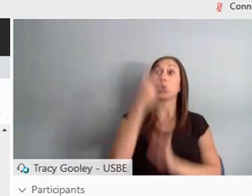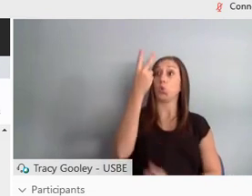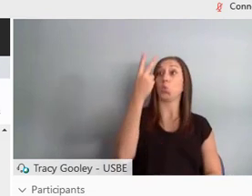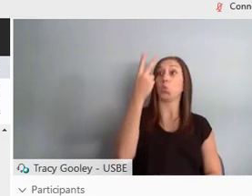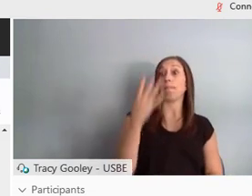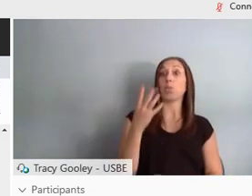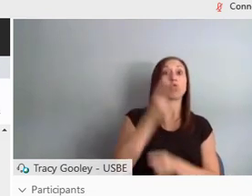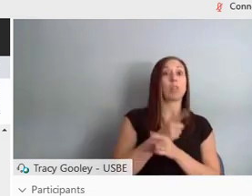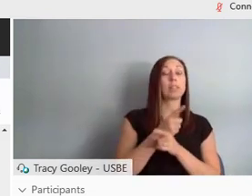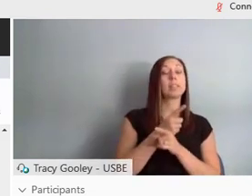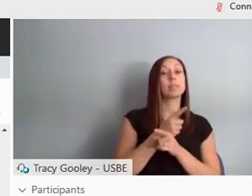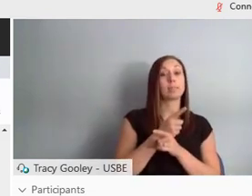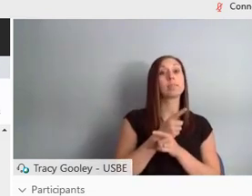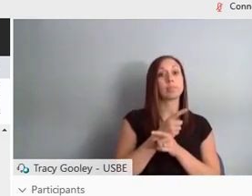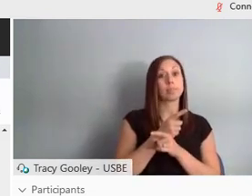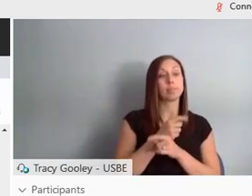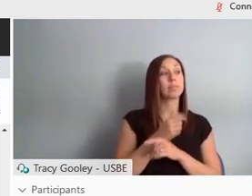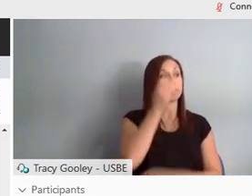out of the 4 correct.